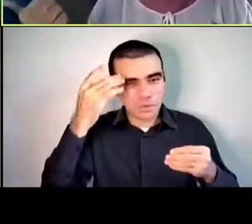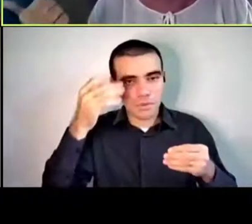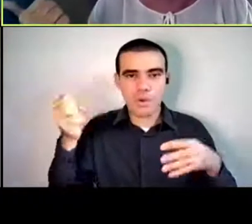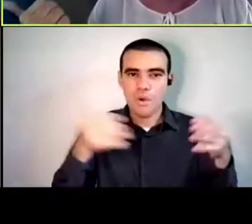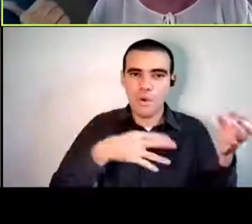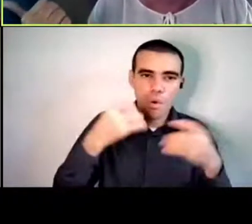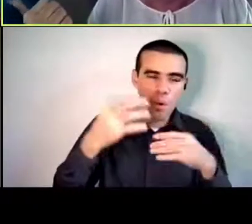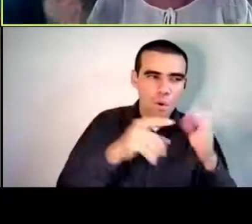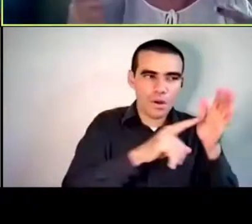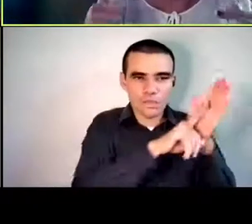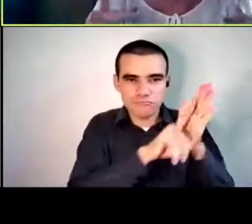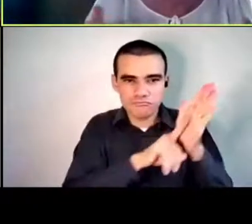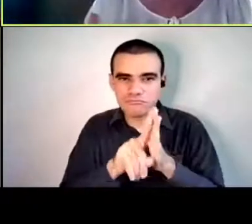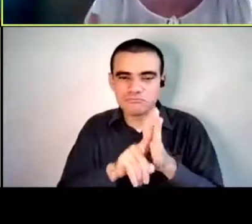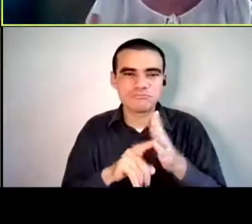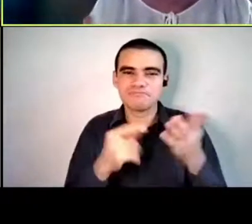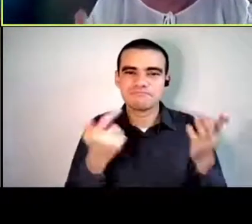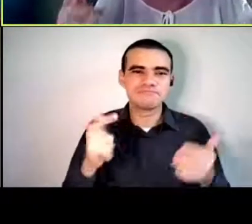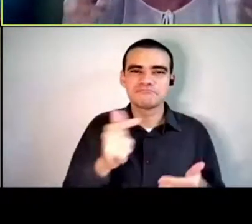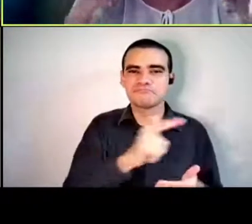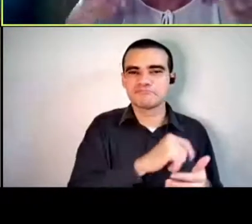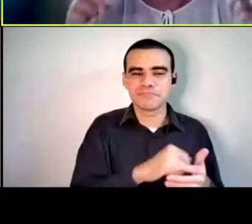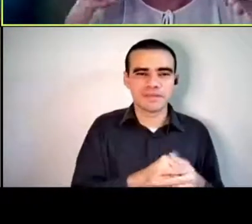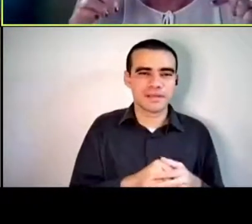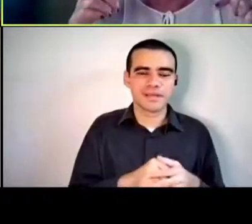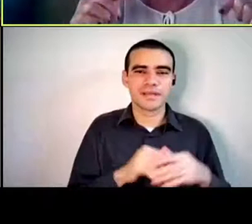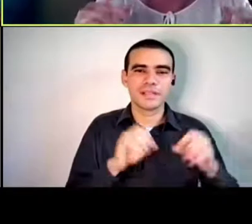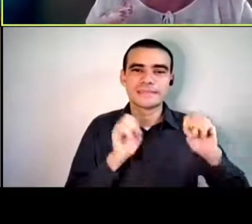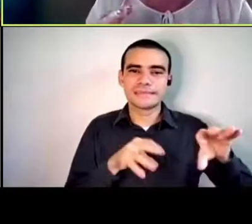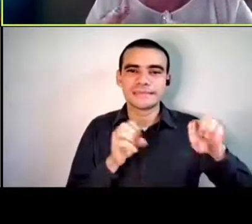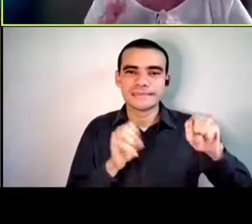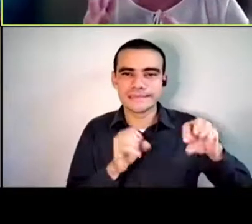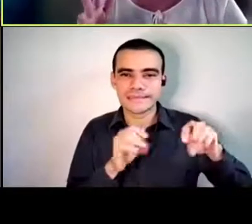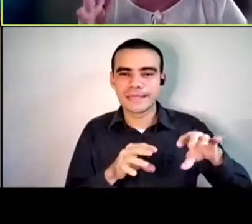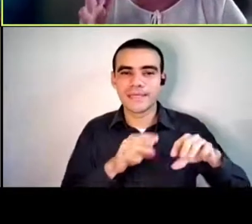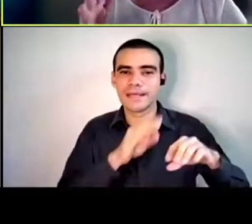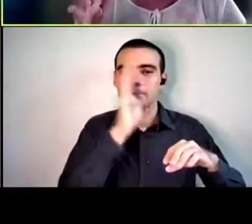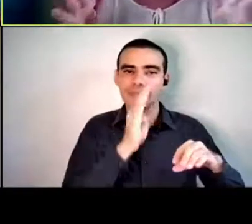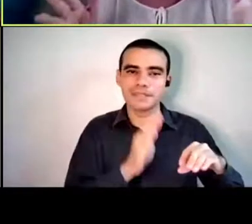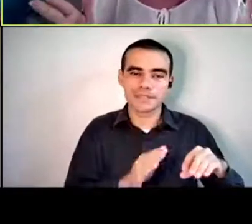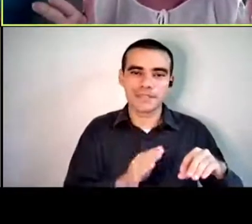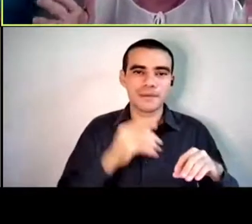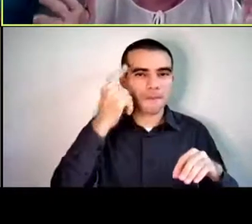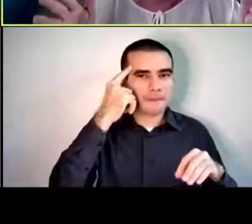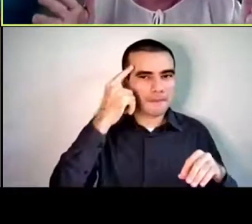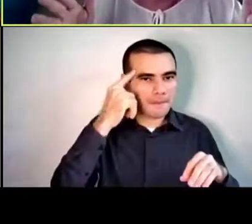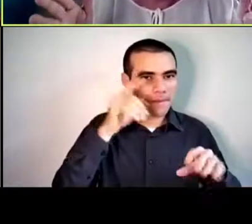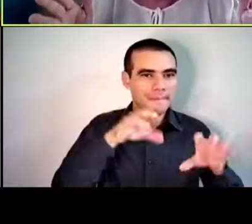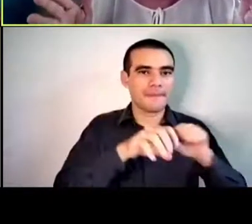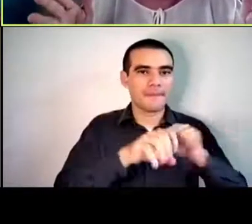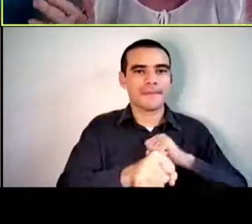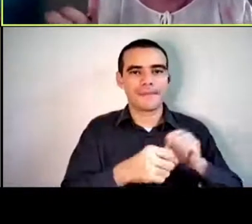without having people that have the critical thinking and the licensing?